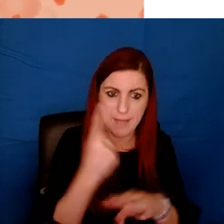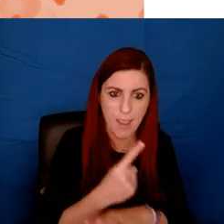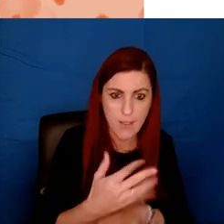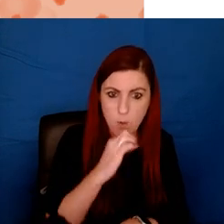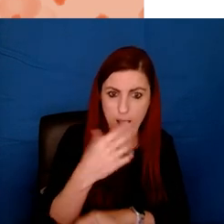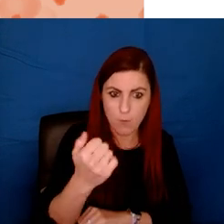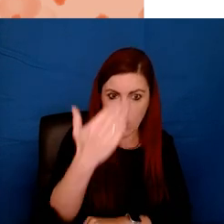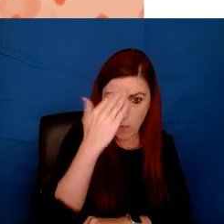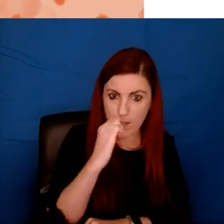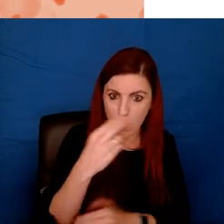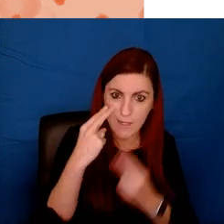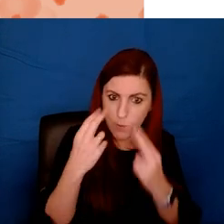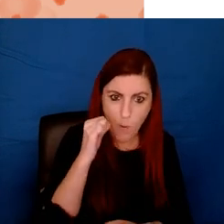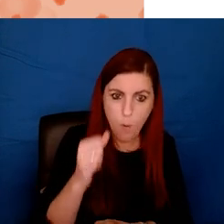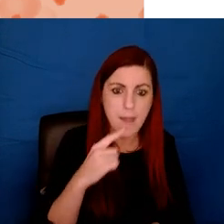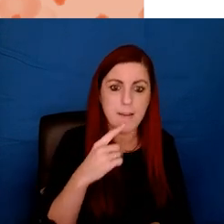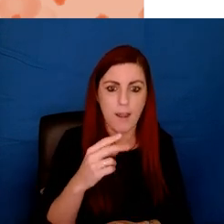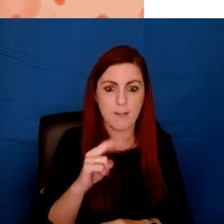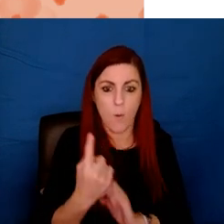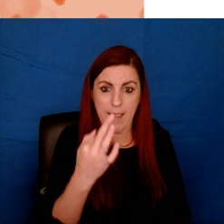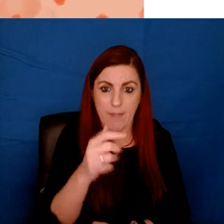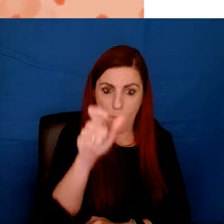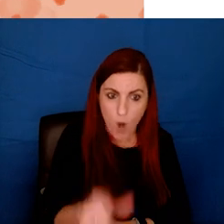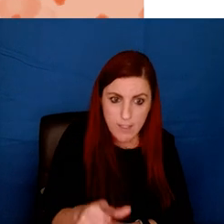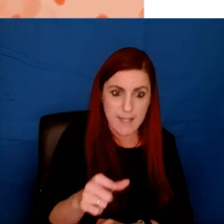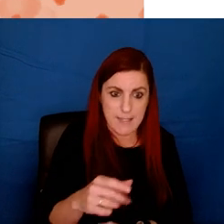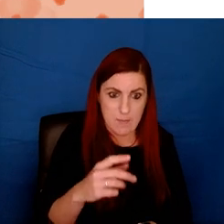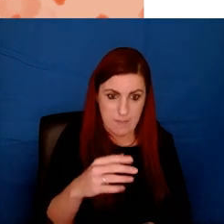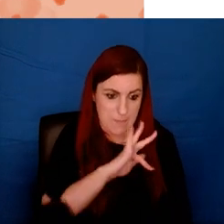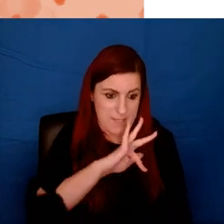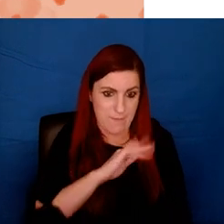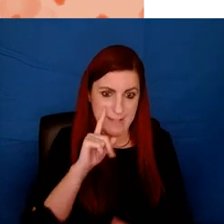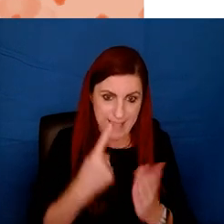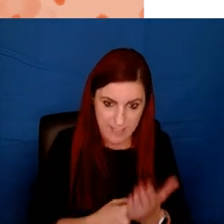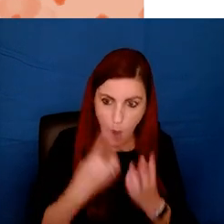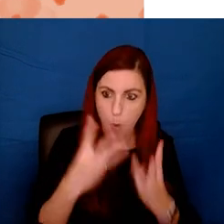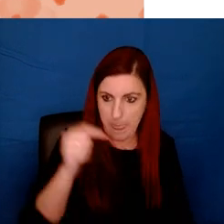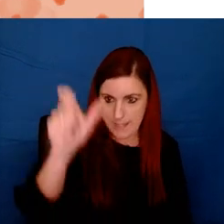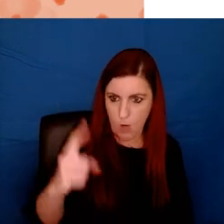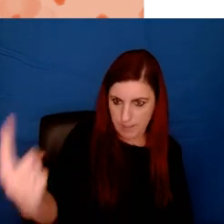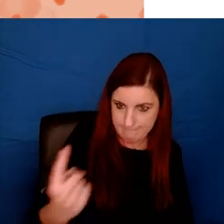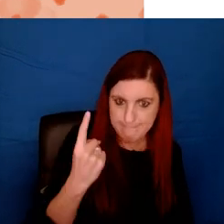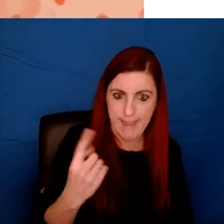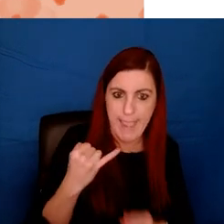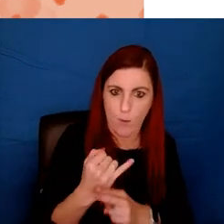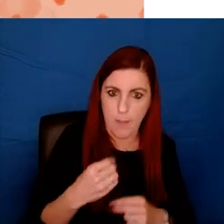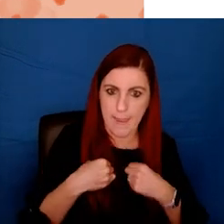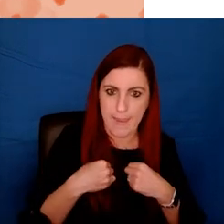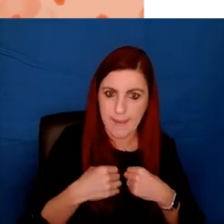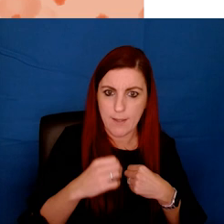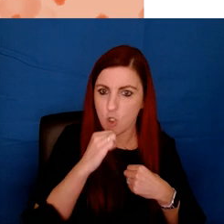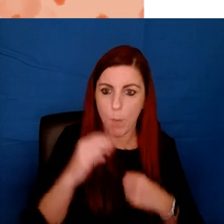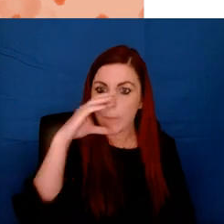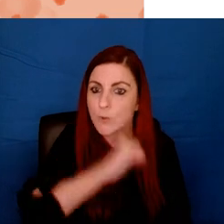don't have to know, they don't have to know. And unless the individual explicitly, you know, requests them be present and to provide that support,